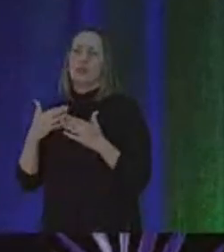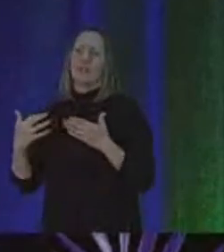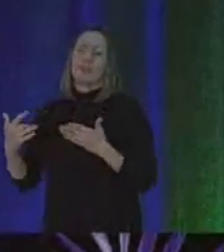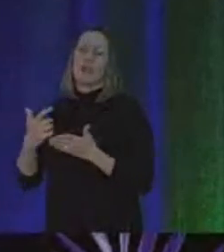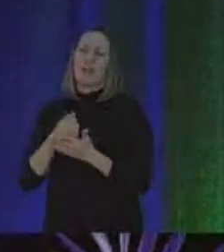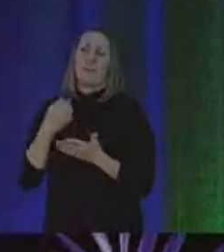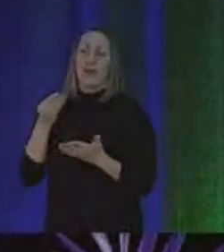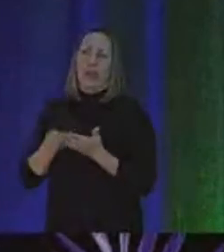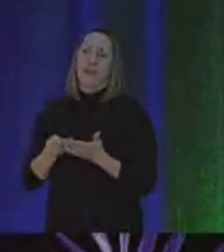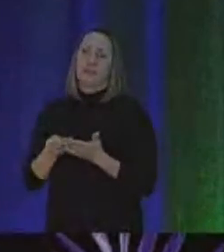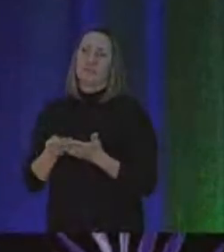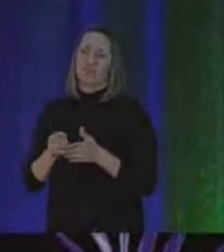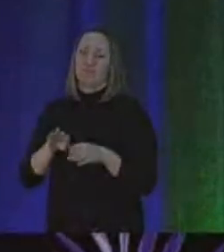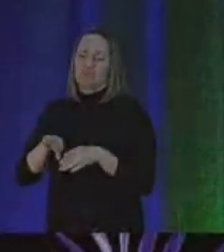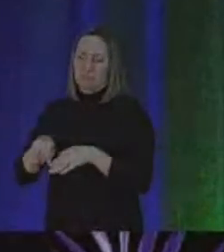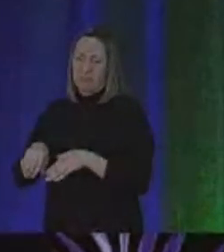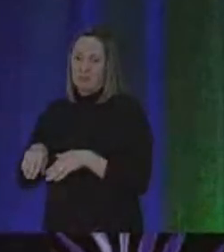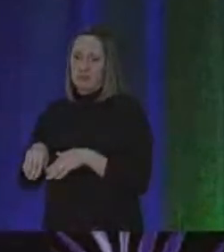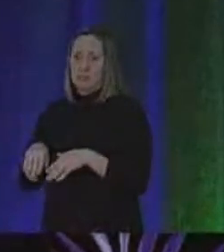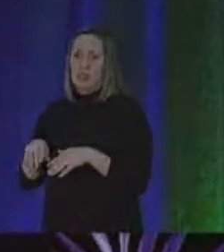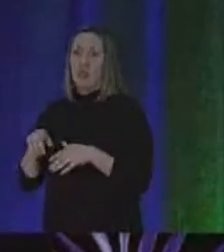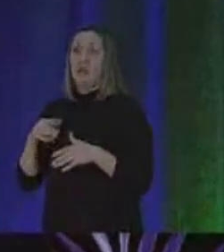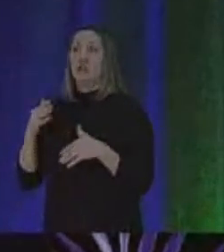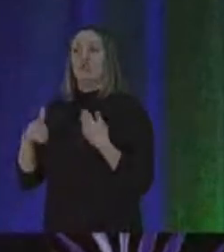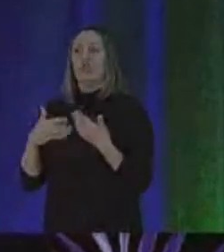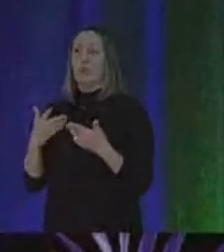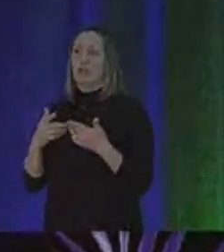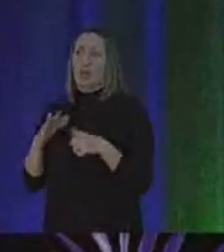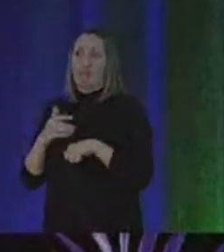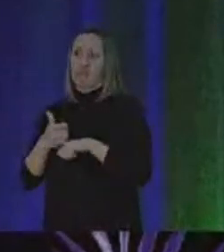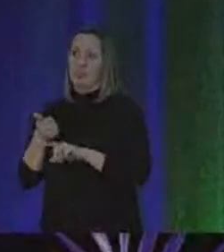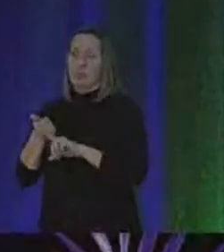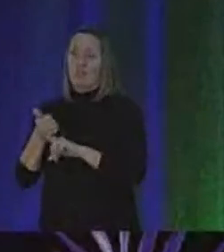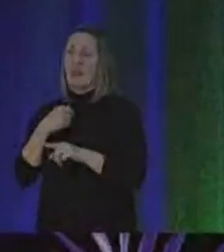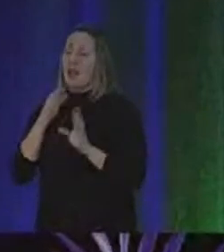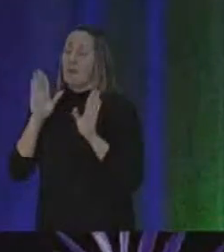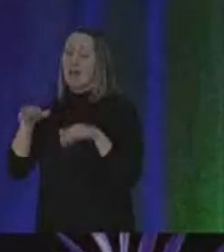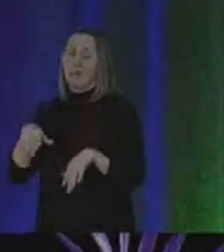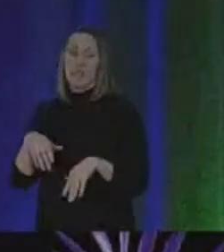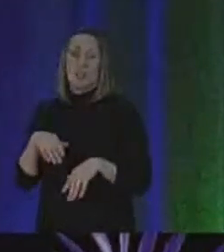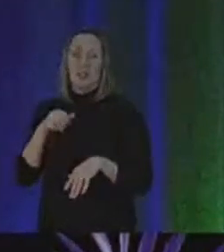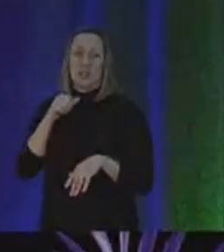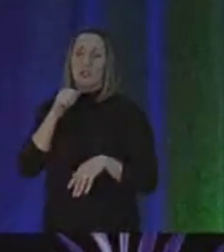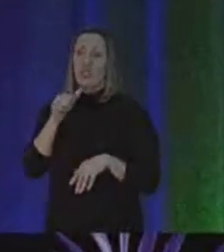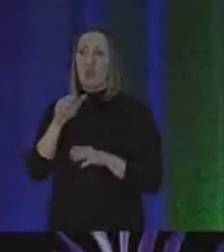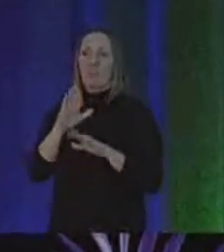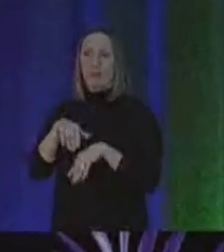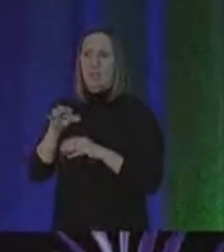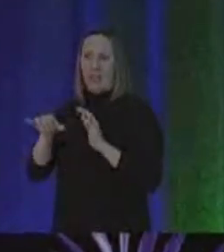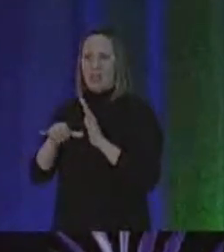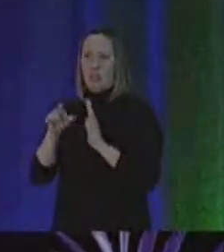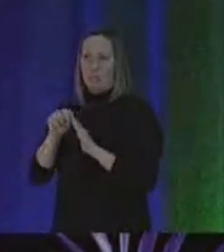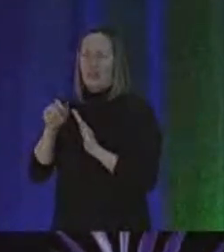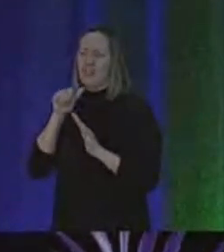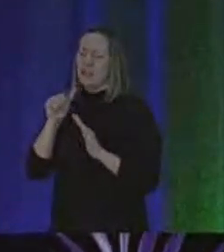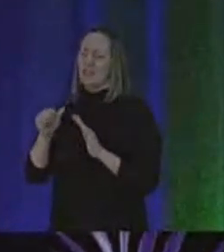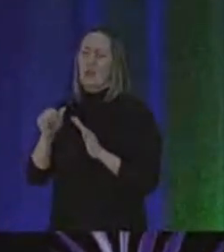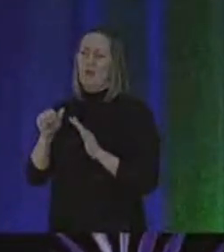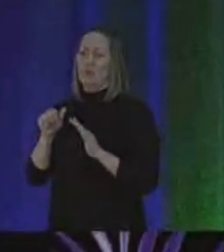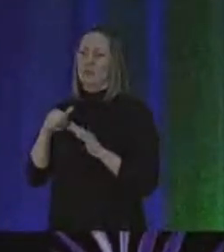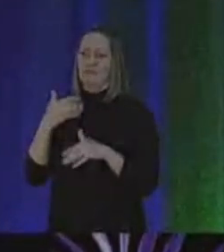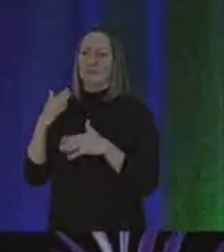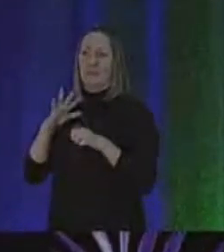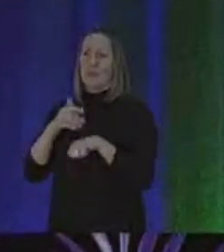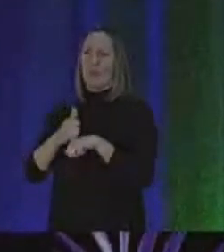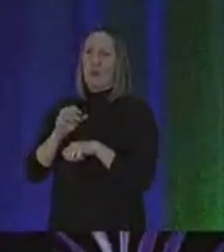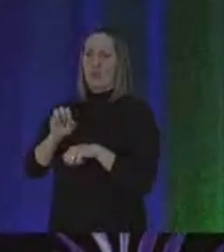the way. You can roll your own, okay? I'm not even gonna put that out there. Don't put that on YouTube. Don't roll your own, right? Just X that